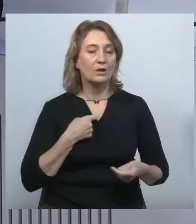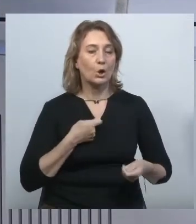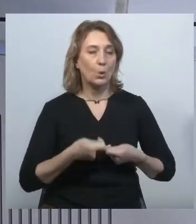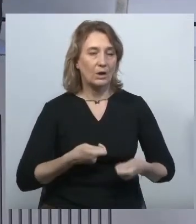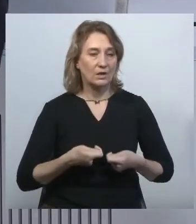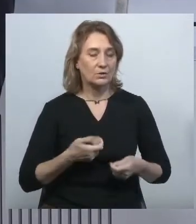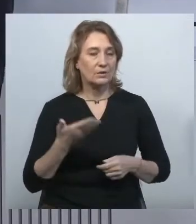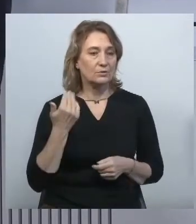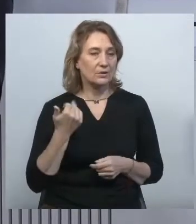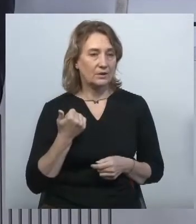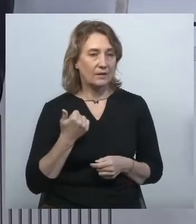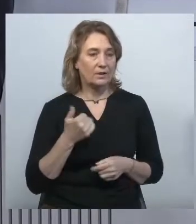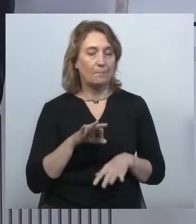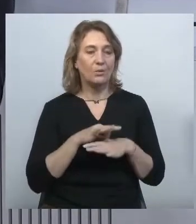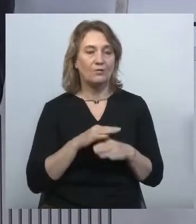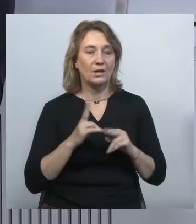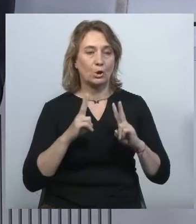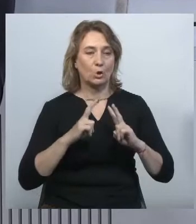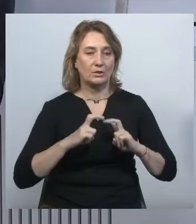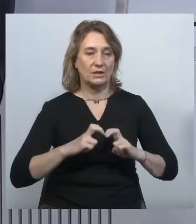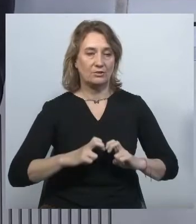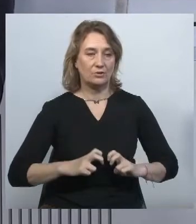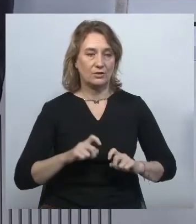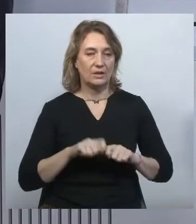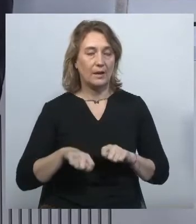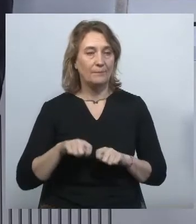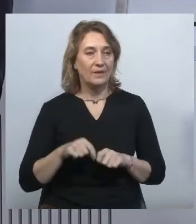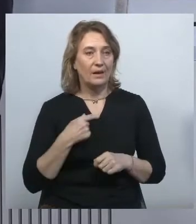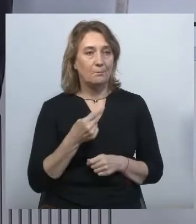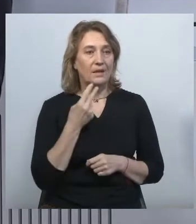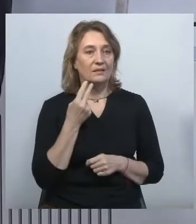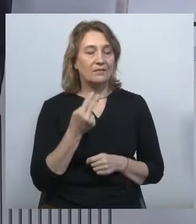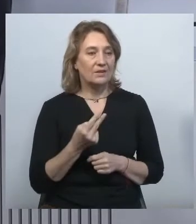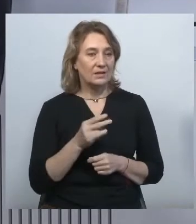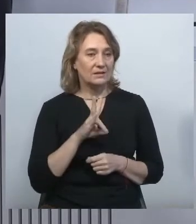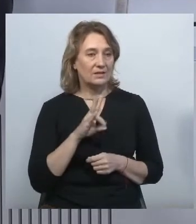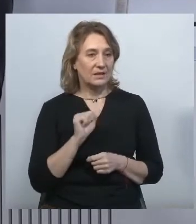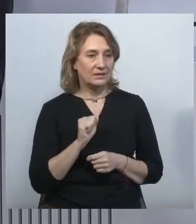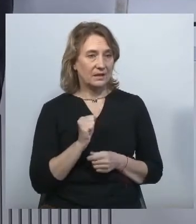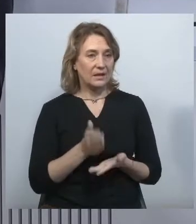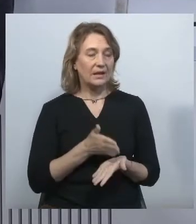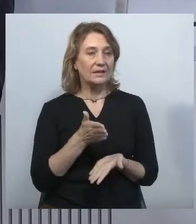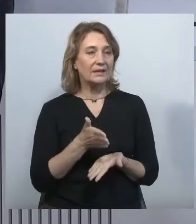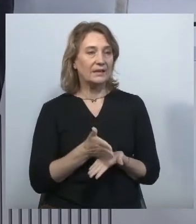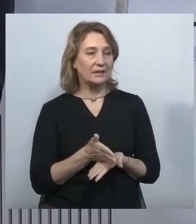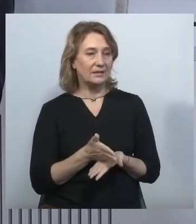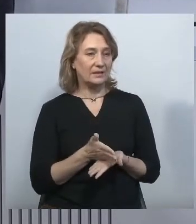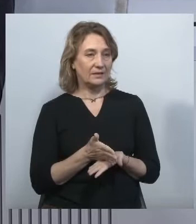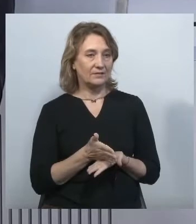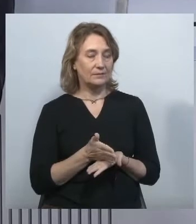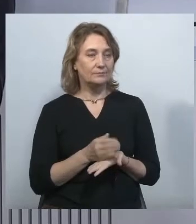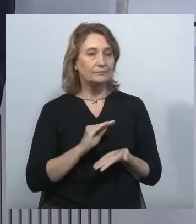self-regulation. Recently, we carried out a research and we took a look at